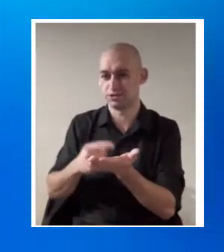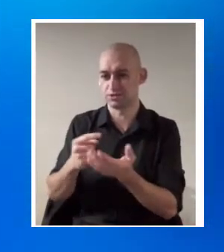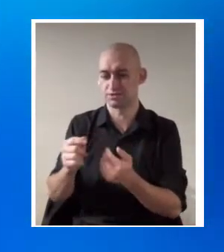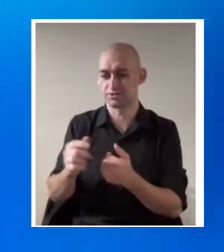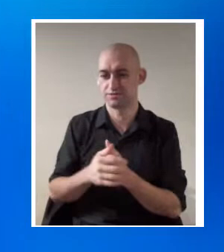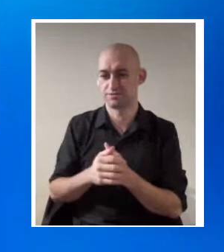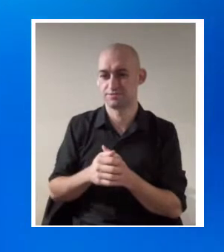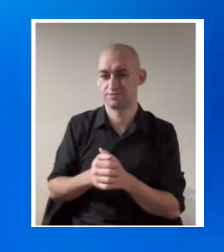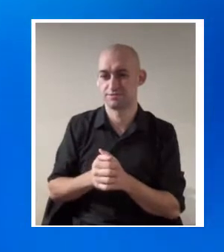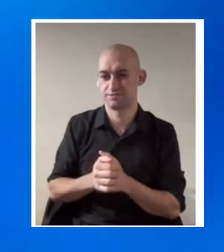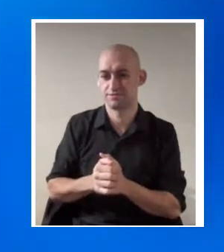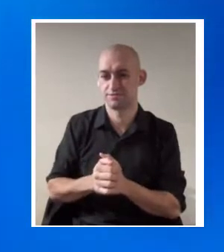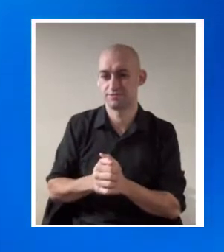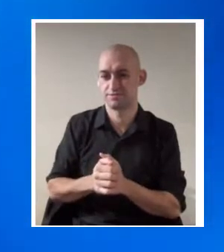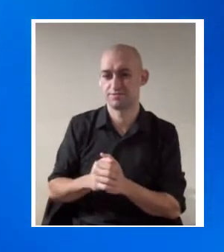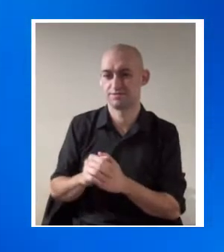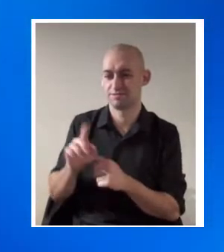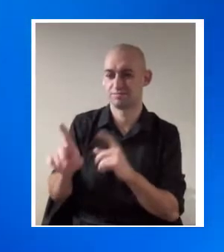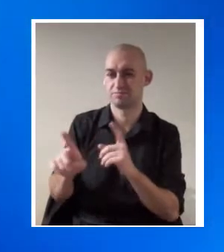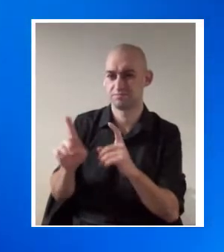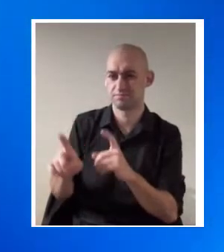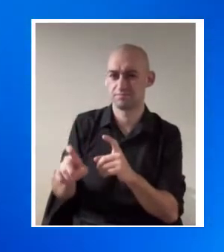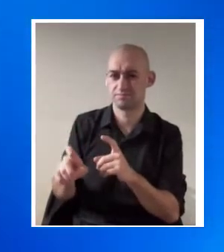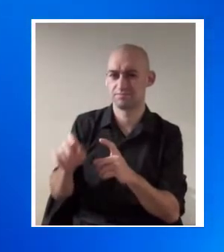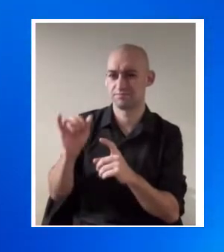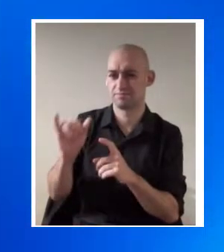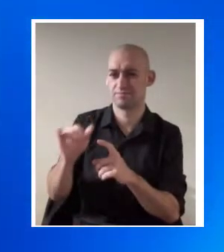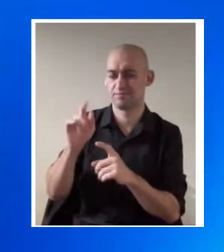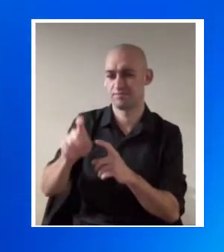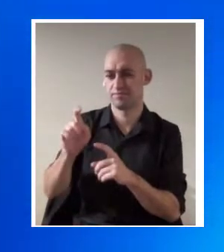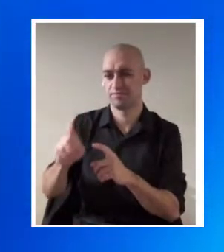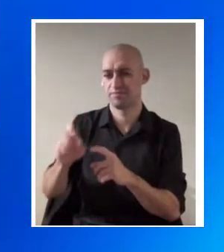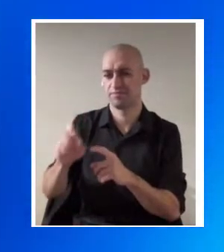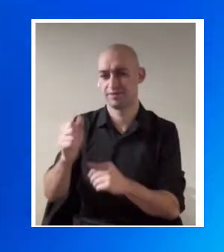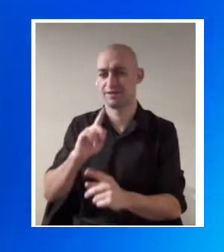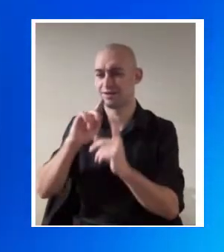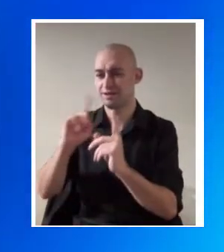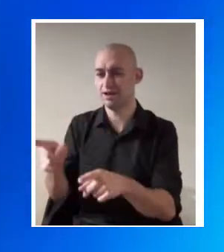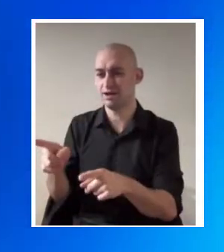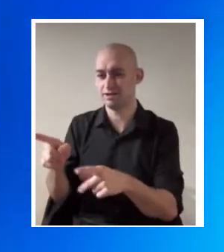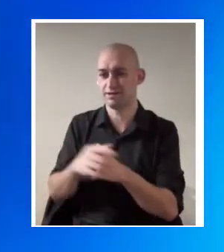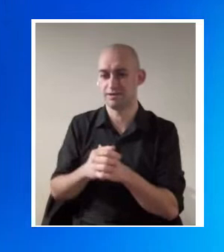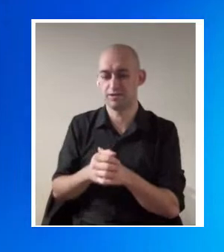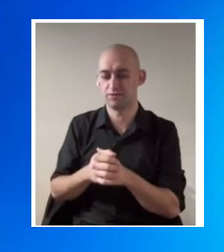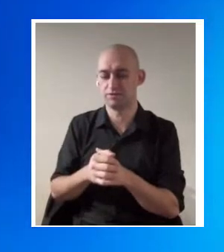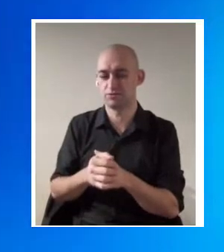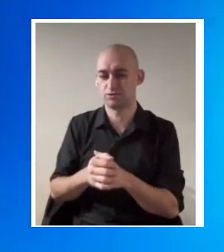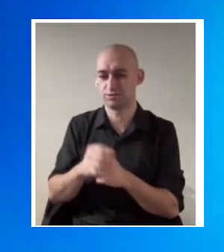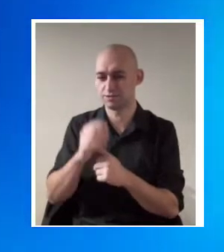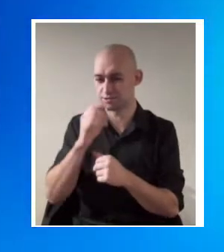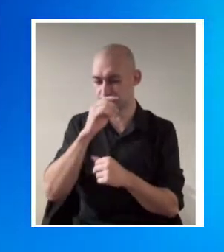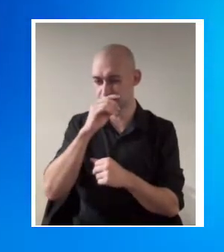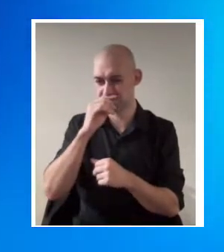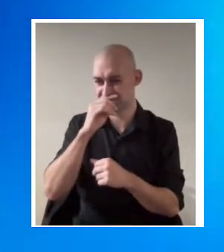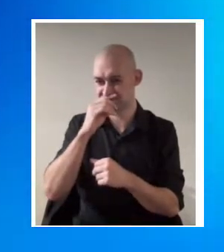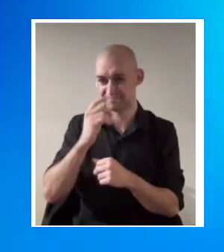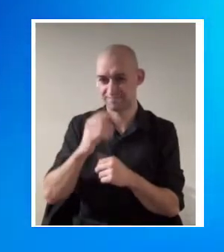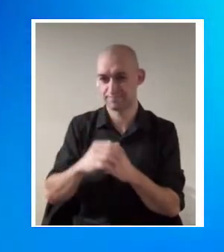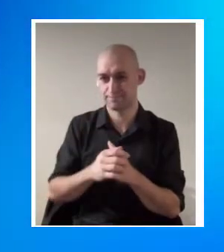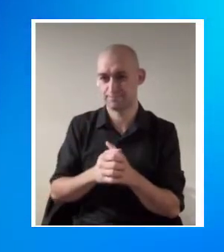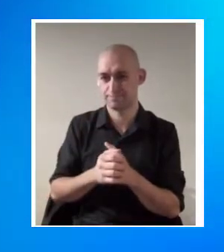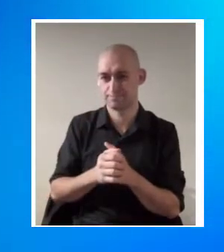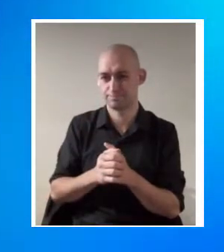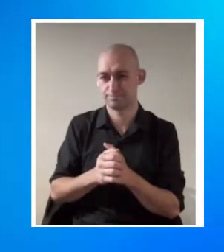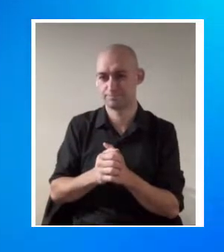programs, which community needs, and then you can answer again while we wait for the responses. And then